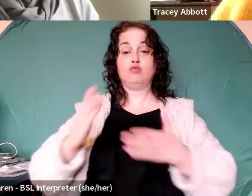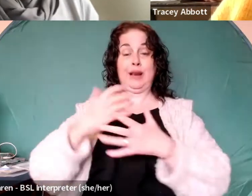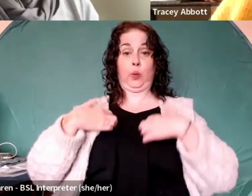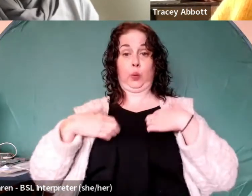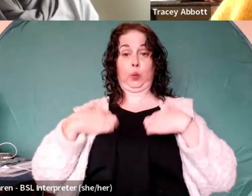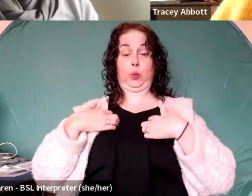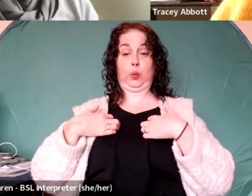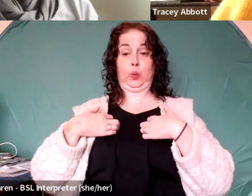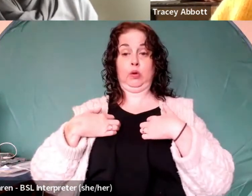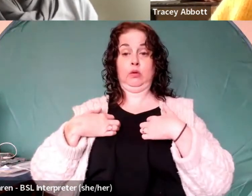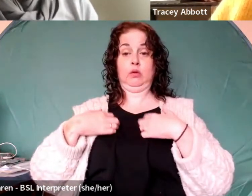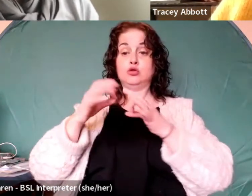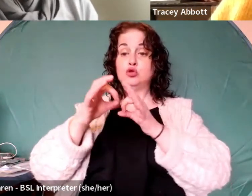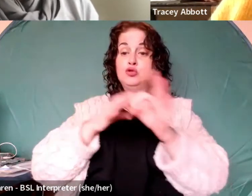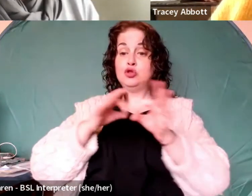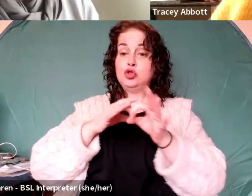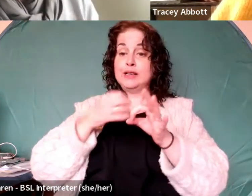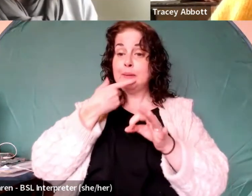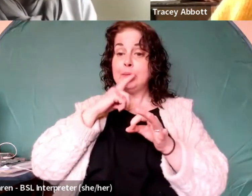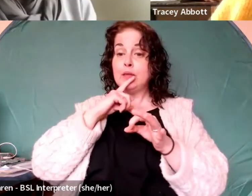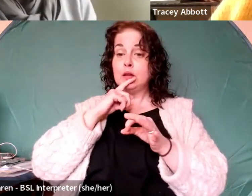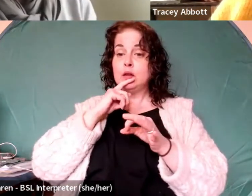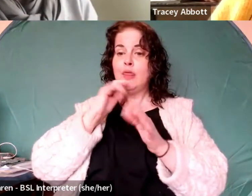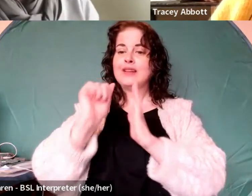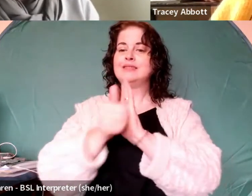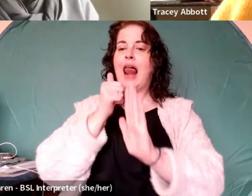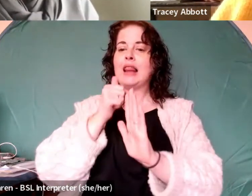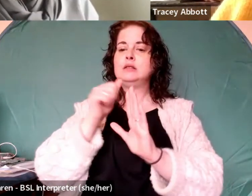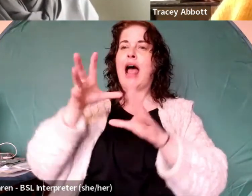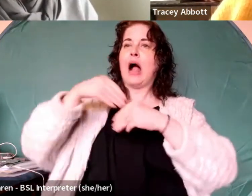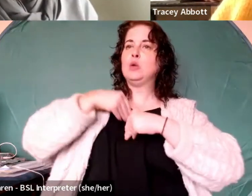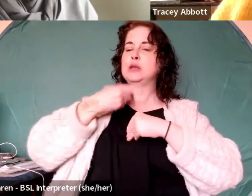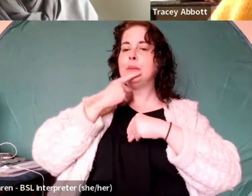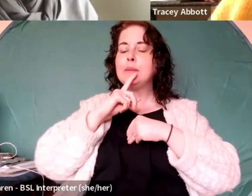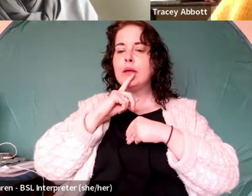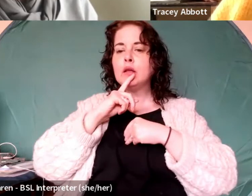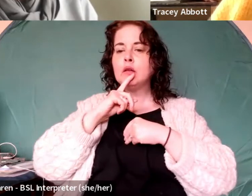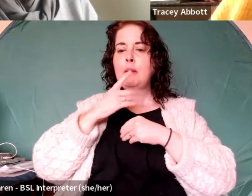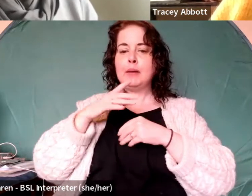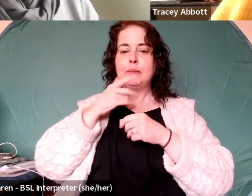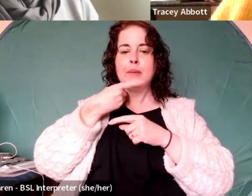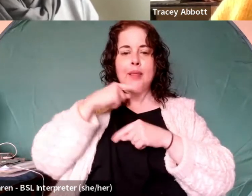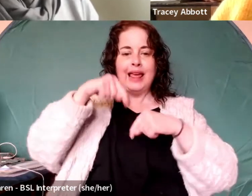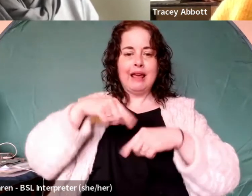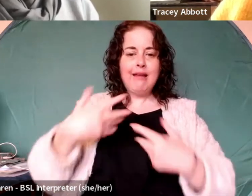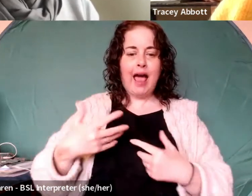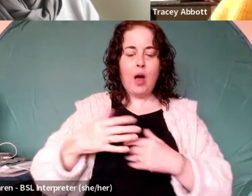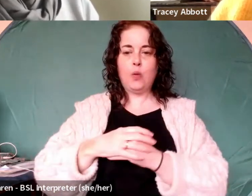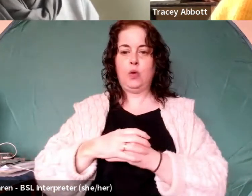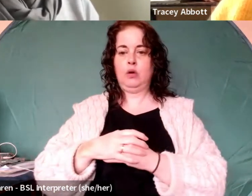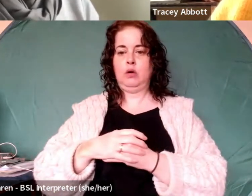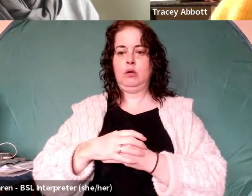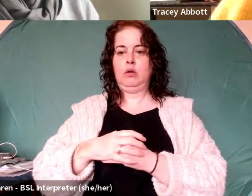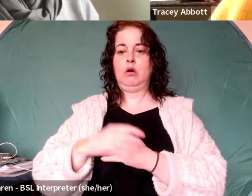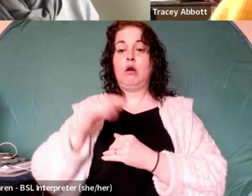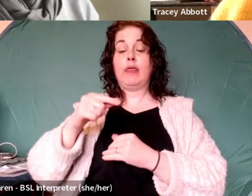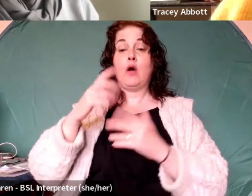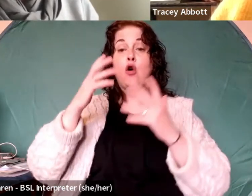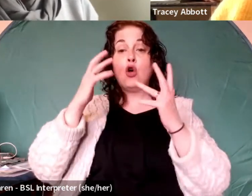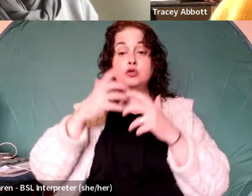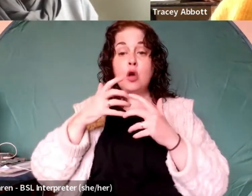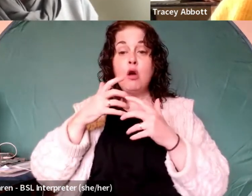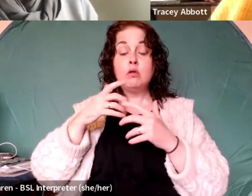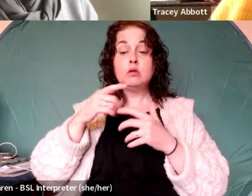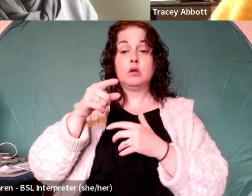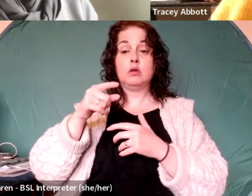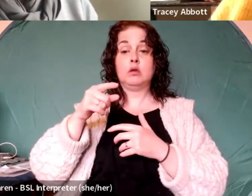we talk to the strategic people at the top, the talent acquisition people, perhaps people like people who are on this call now. And the concern is that,